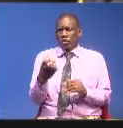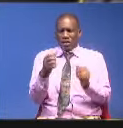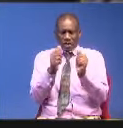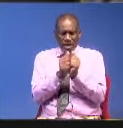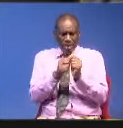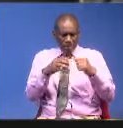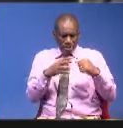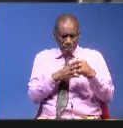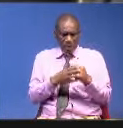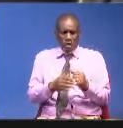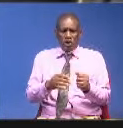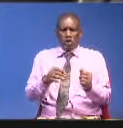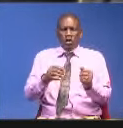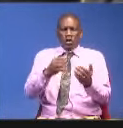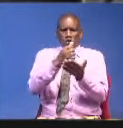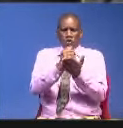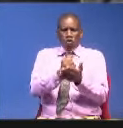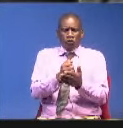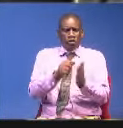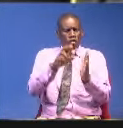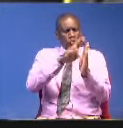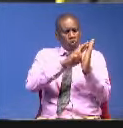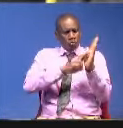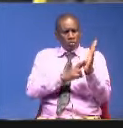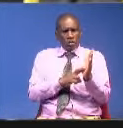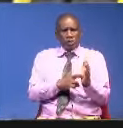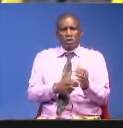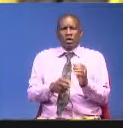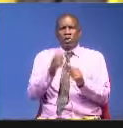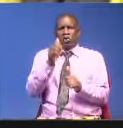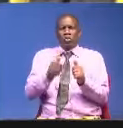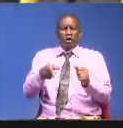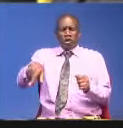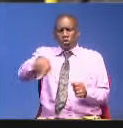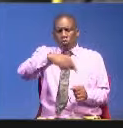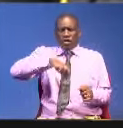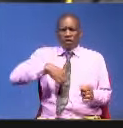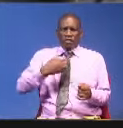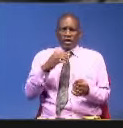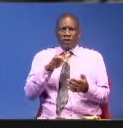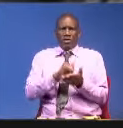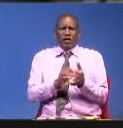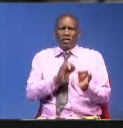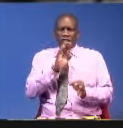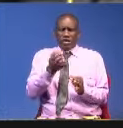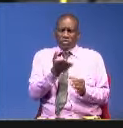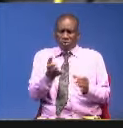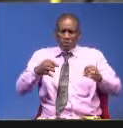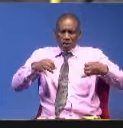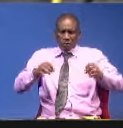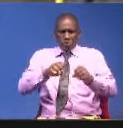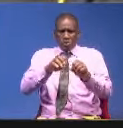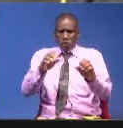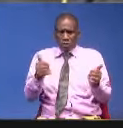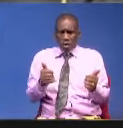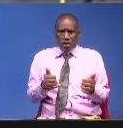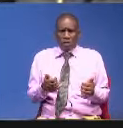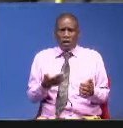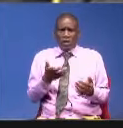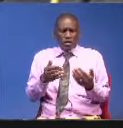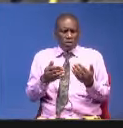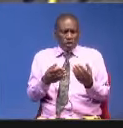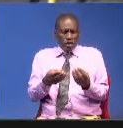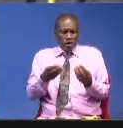2019 Coffee Regulations, that we felt that if they are implemented properly, they are taking care